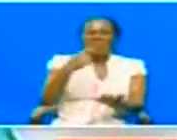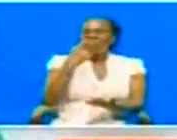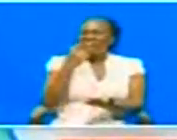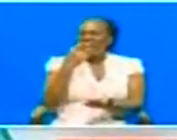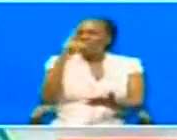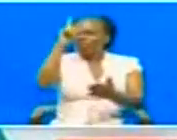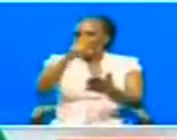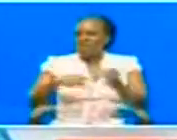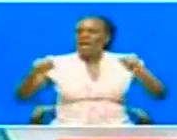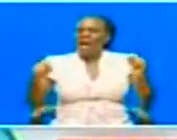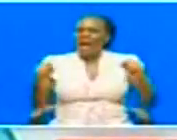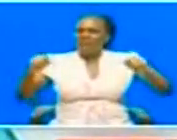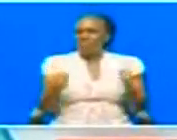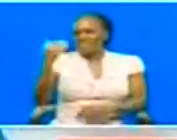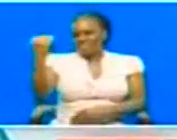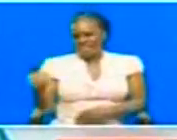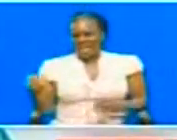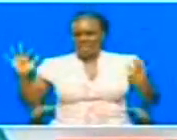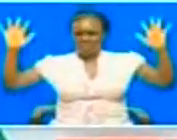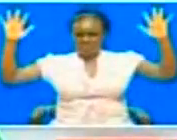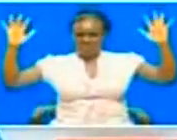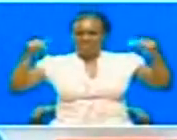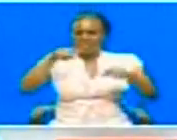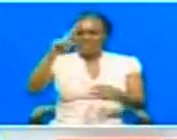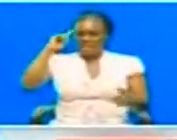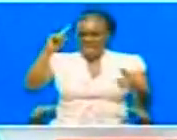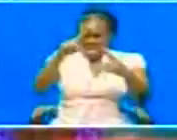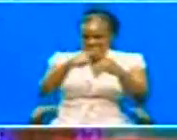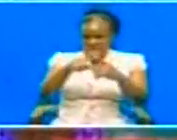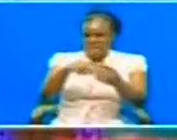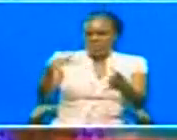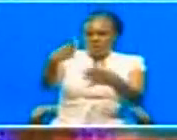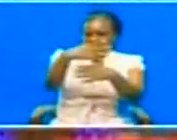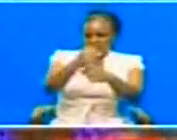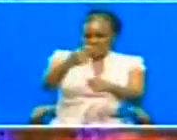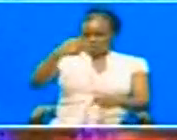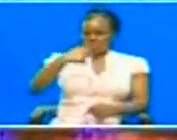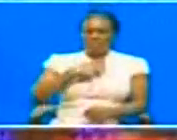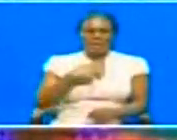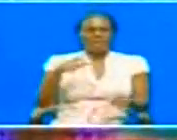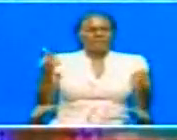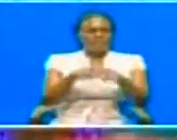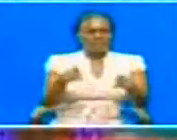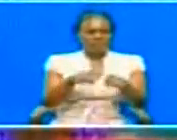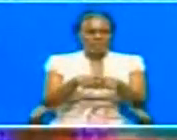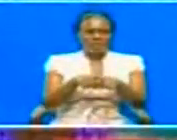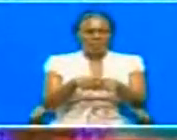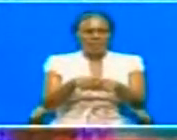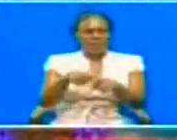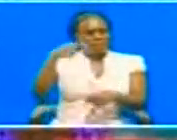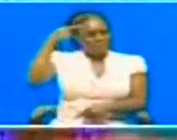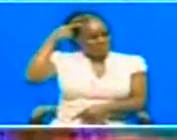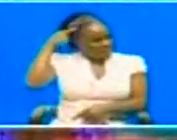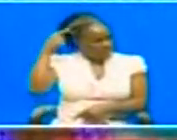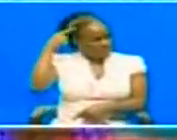in the middle is a happy albino child with the hands up. And that is the aim of our foundation. The map of Africa is the black world